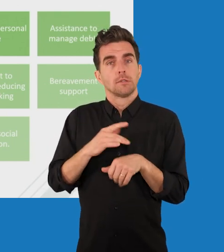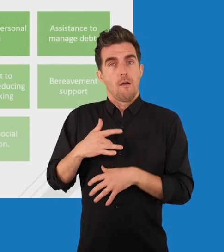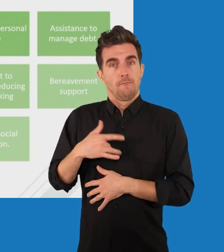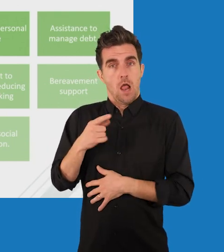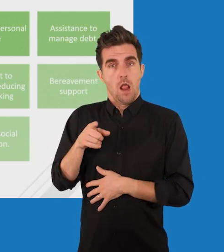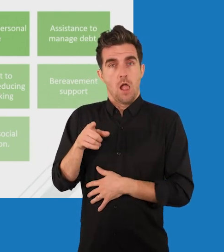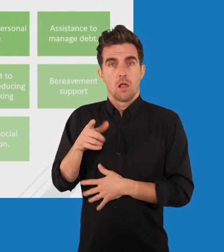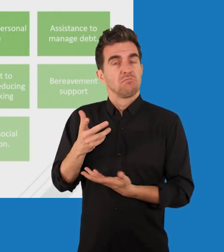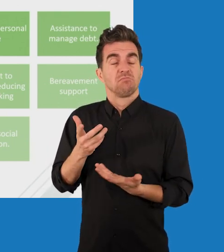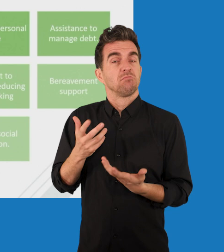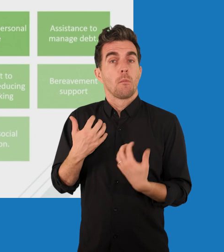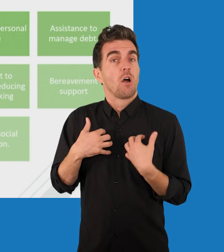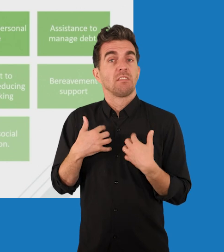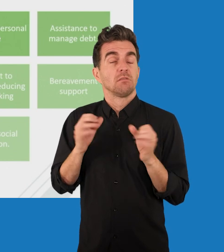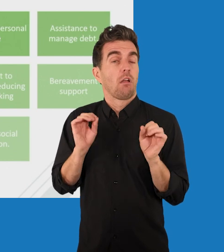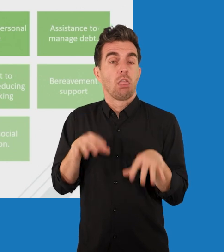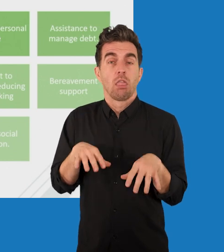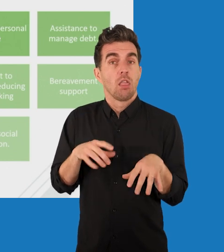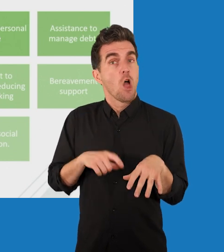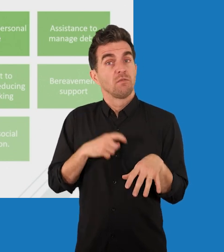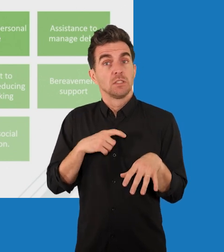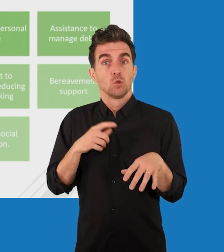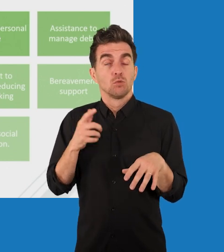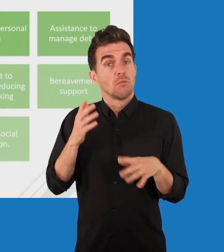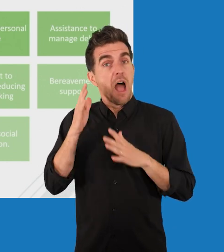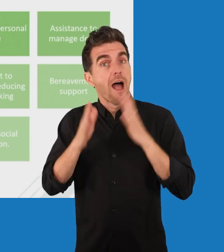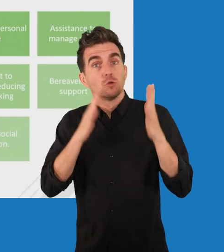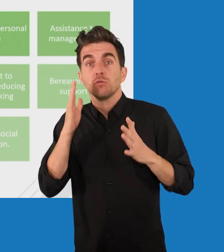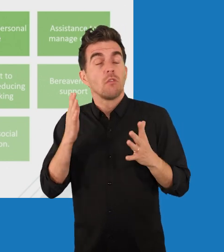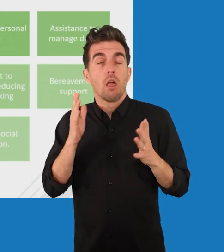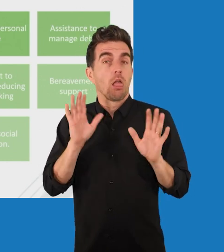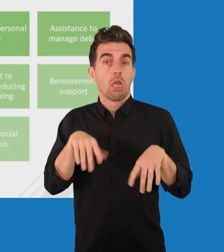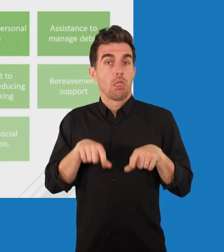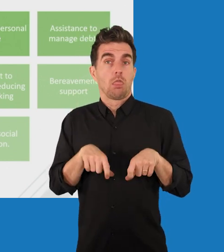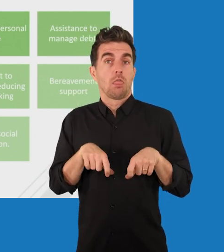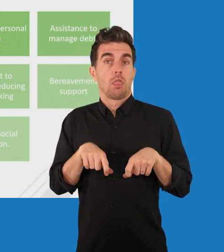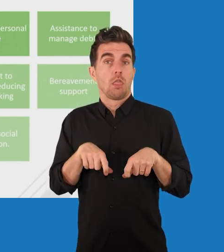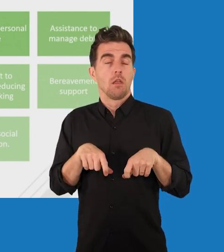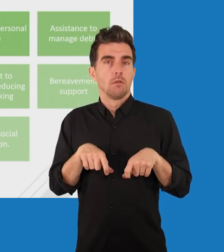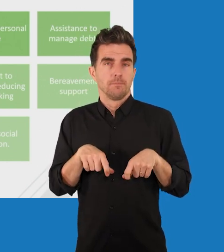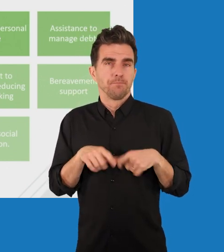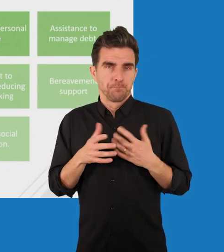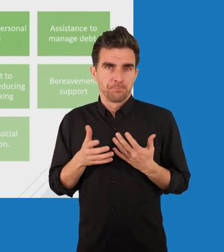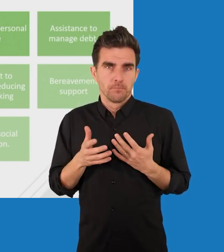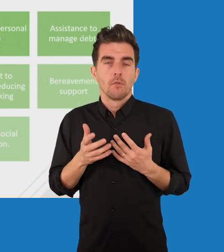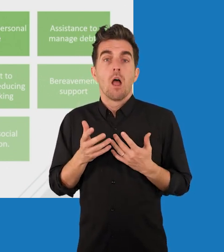The GP felt that the patient had just lost motivation and confidence to go out,